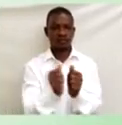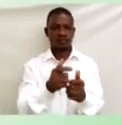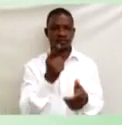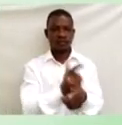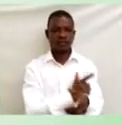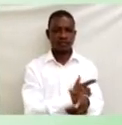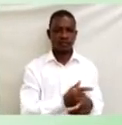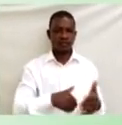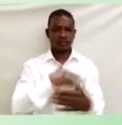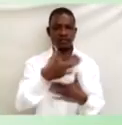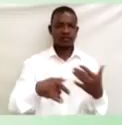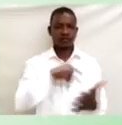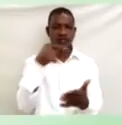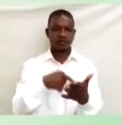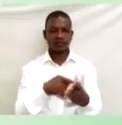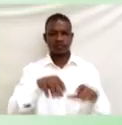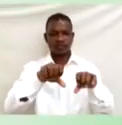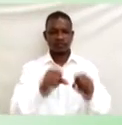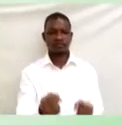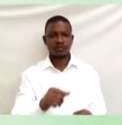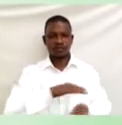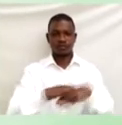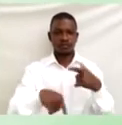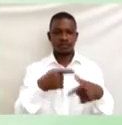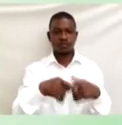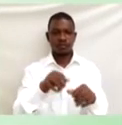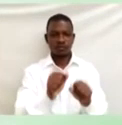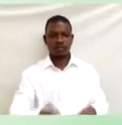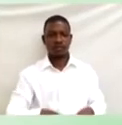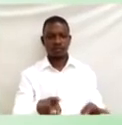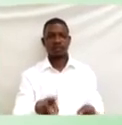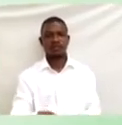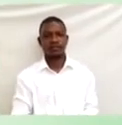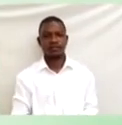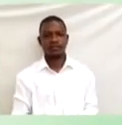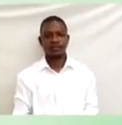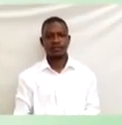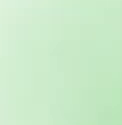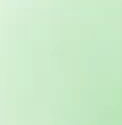the lesson after this break. Don't go away.